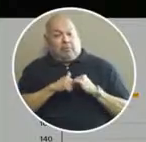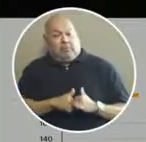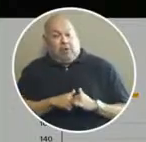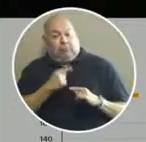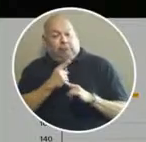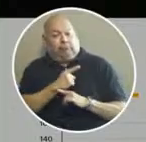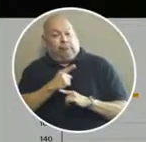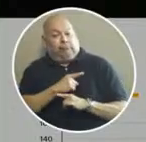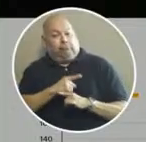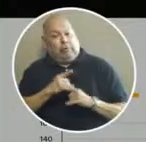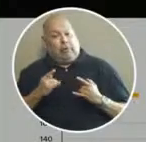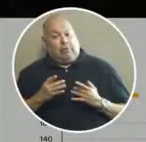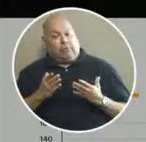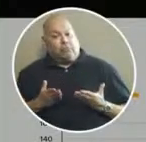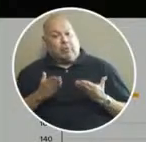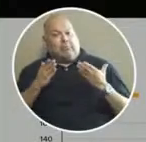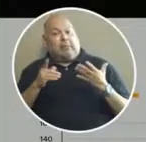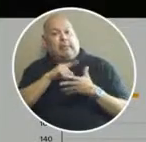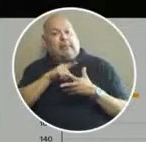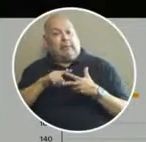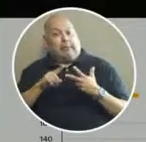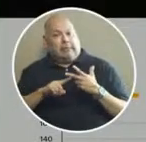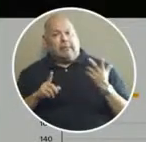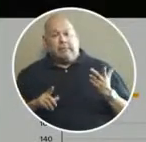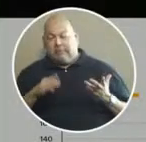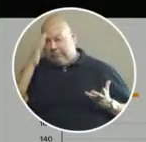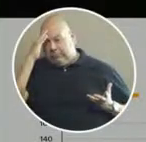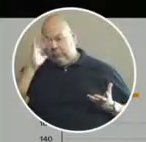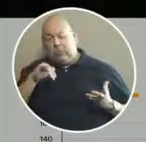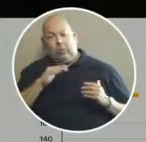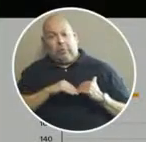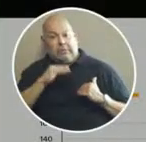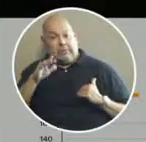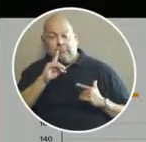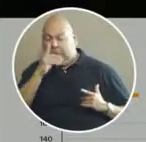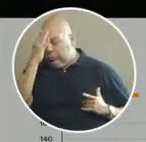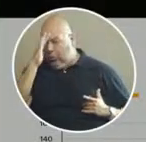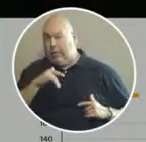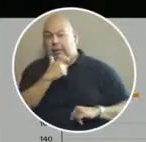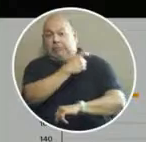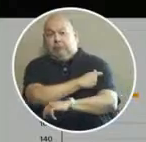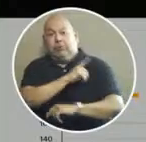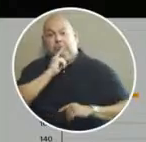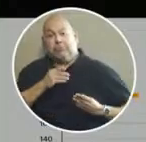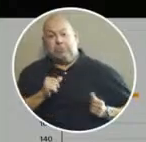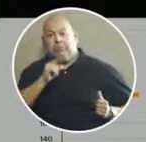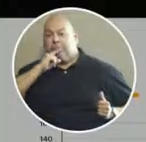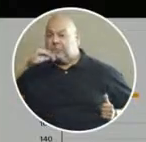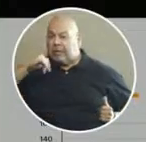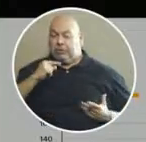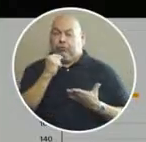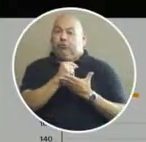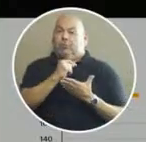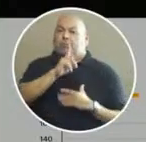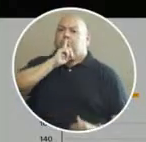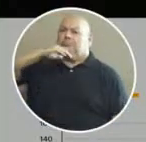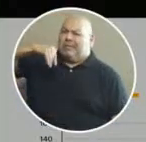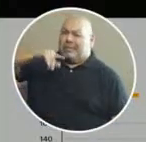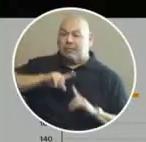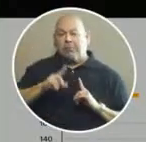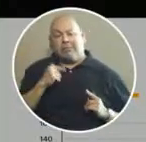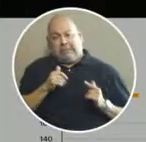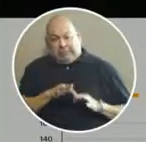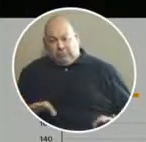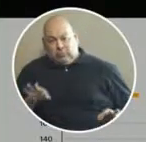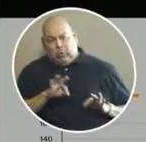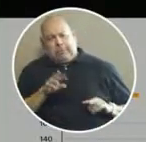all the recommendations that we have been given. We know that there's no vaccine yet and there's no specific treatment, so we need to continue observing all